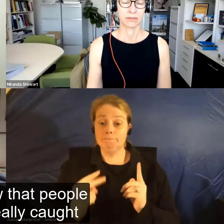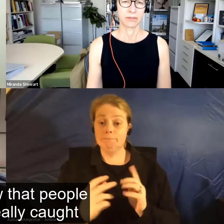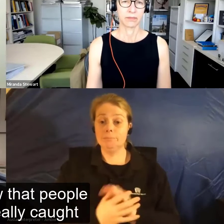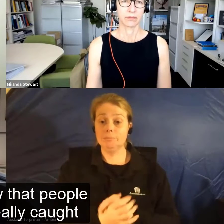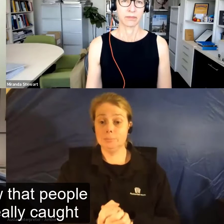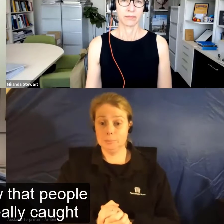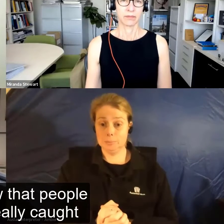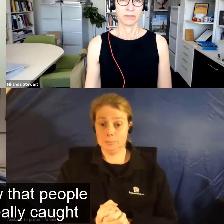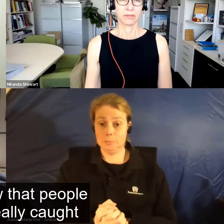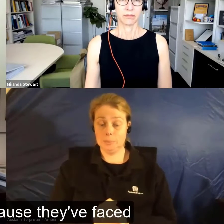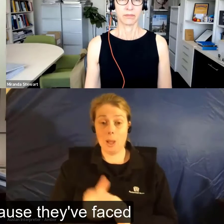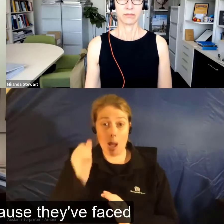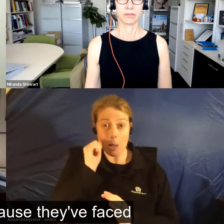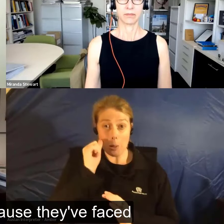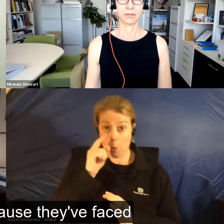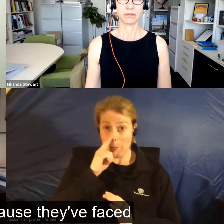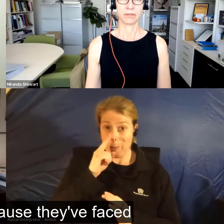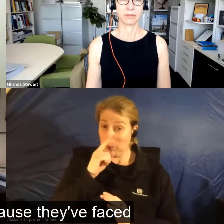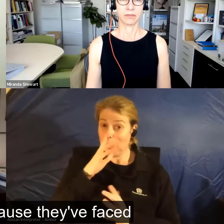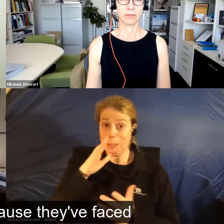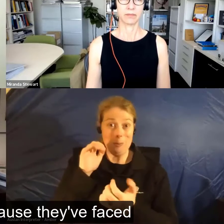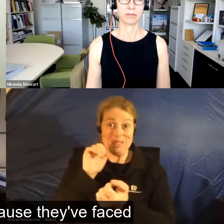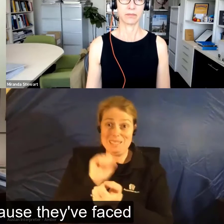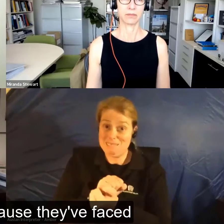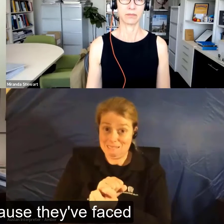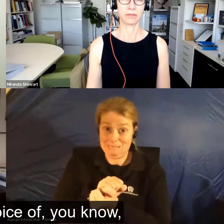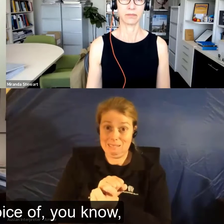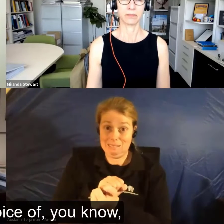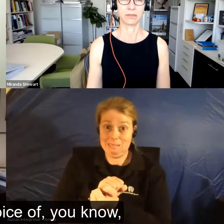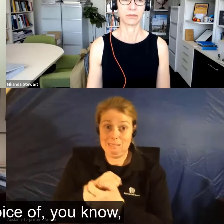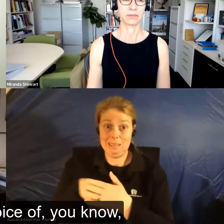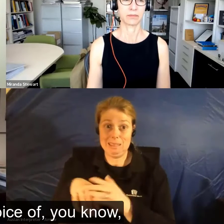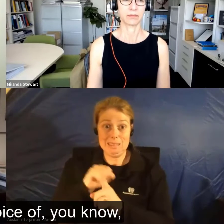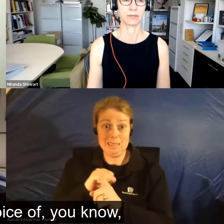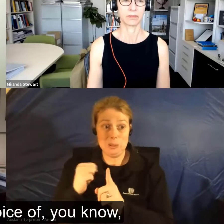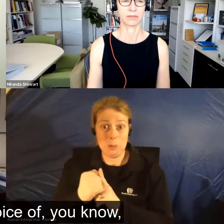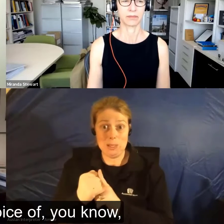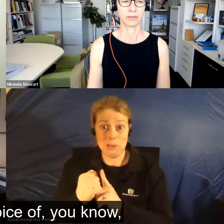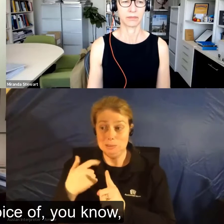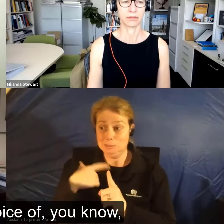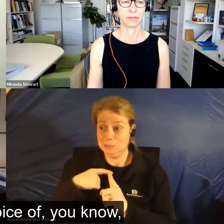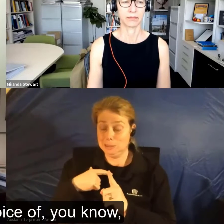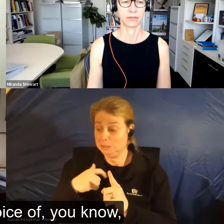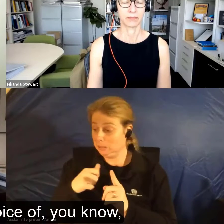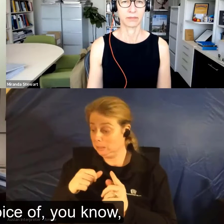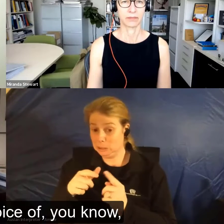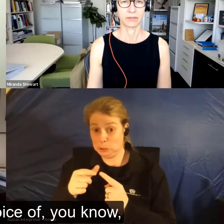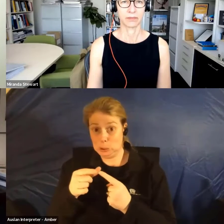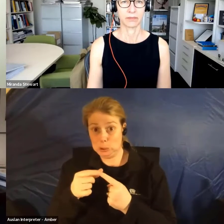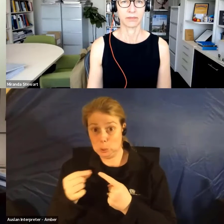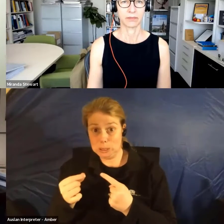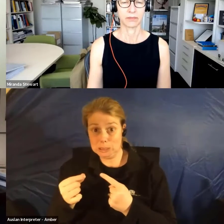that people can be really caught in situations because they face that terrible choice of,